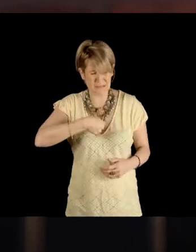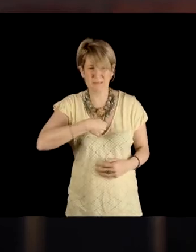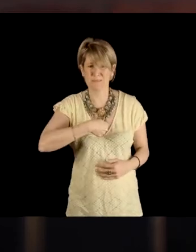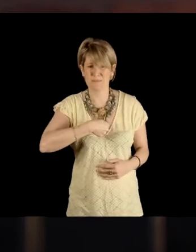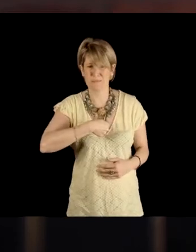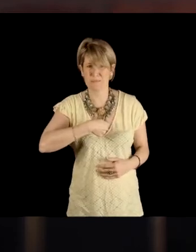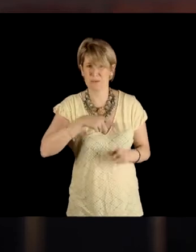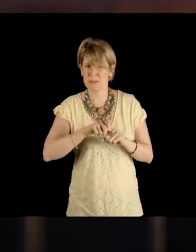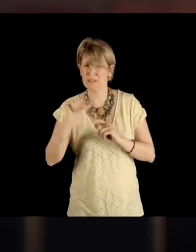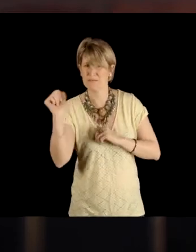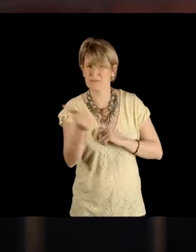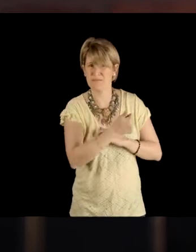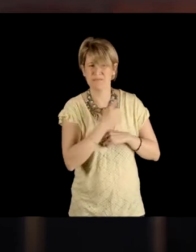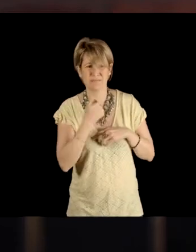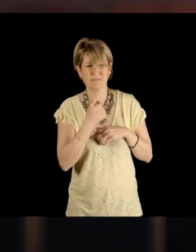to the same thing.